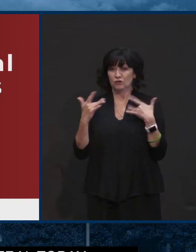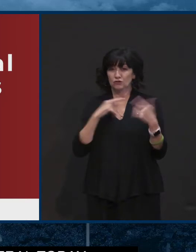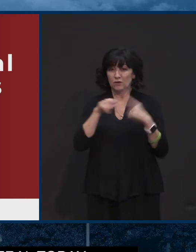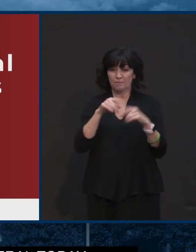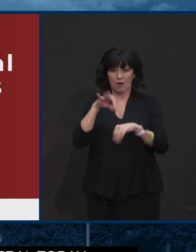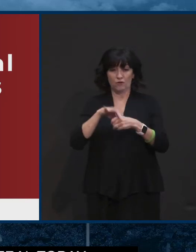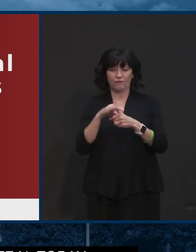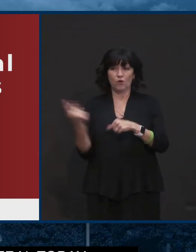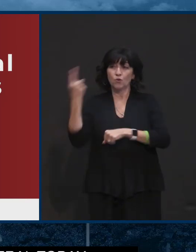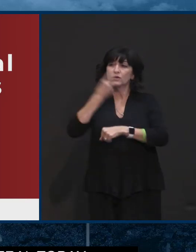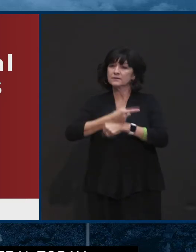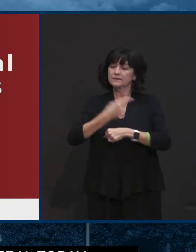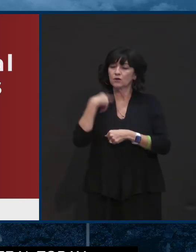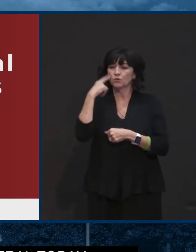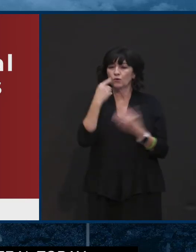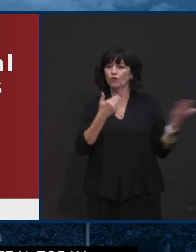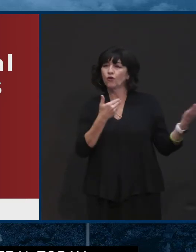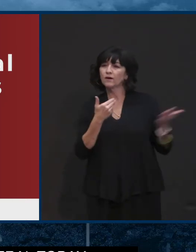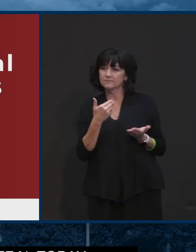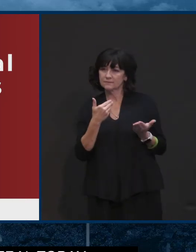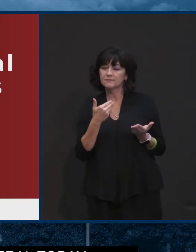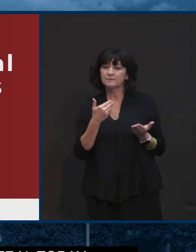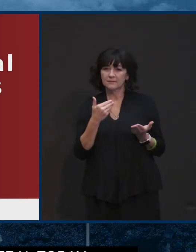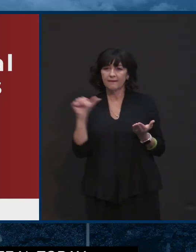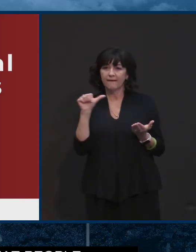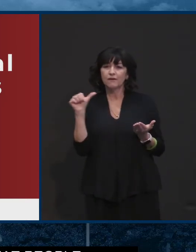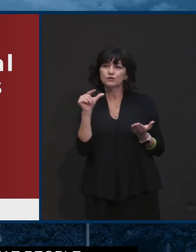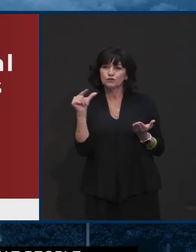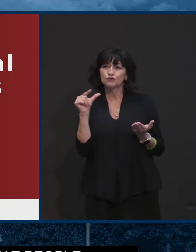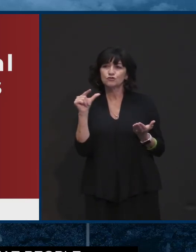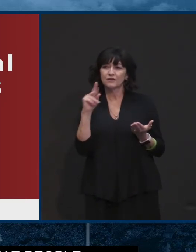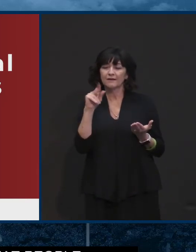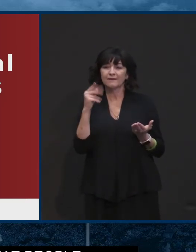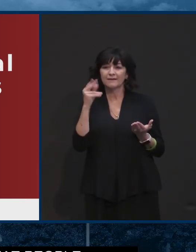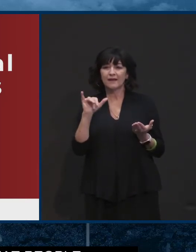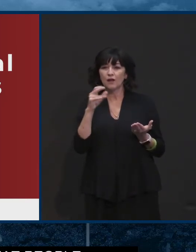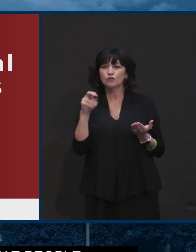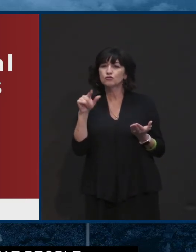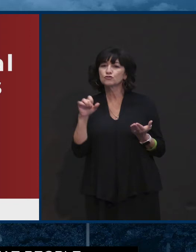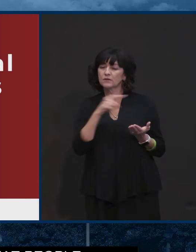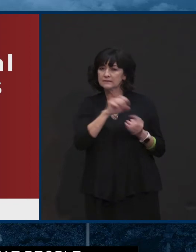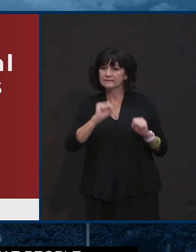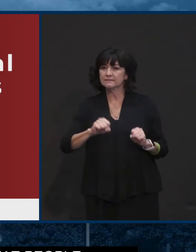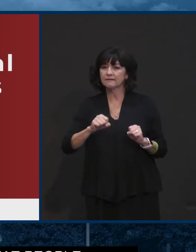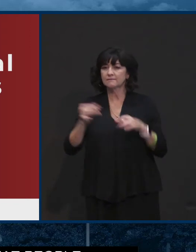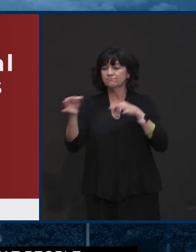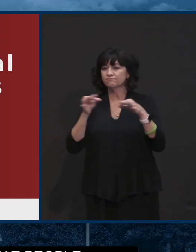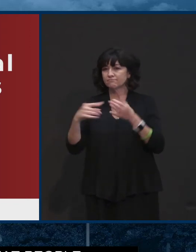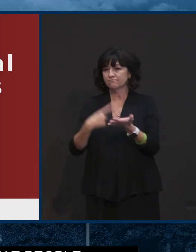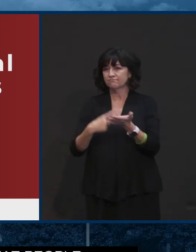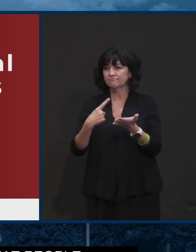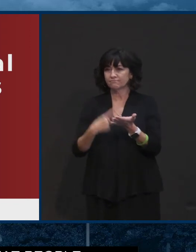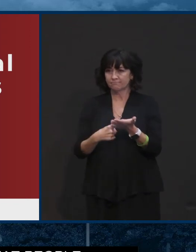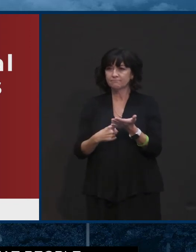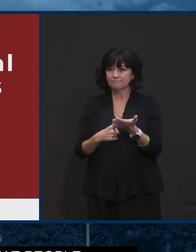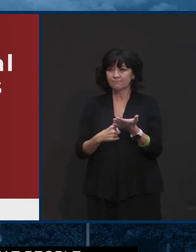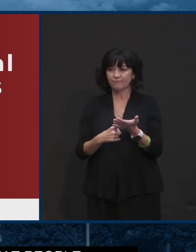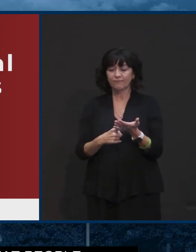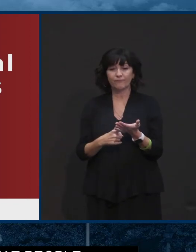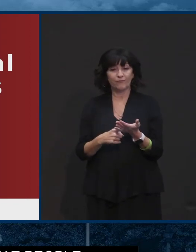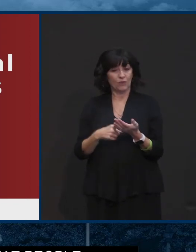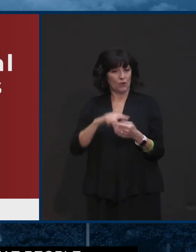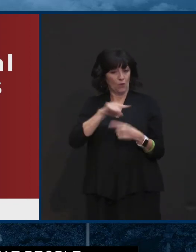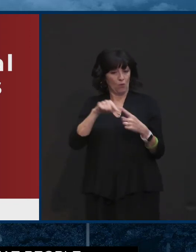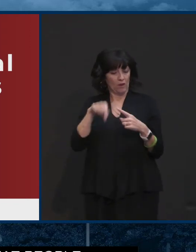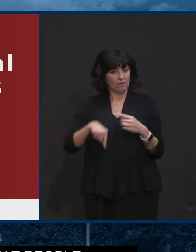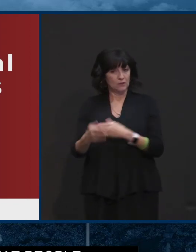Attorney General Jennings to talk about those kinds of issues. I must say, Madam Attorney General, when I was out there this morning,